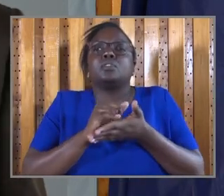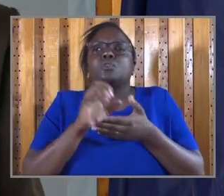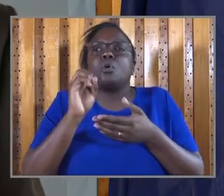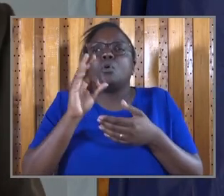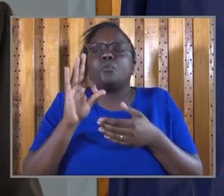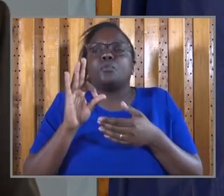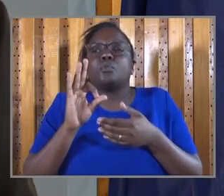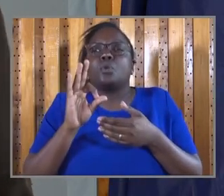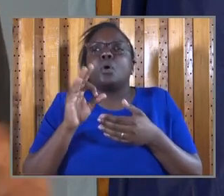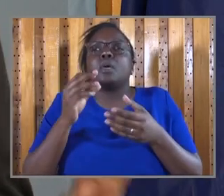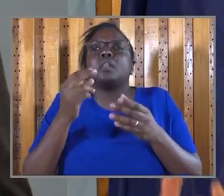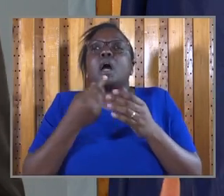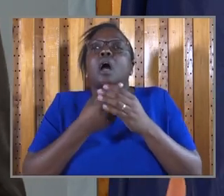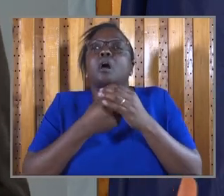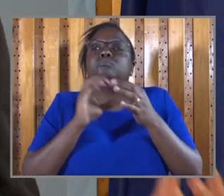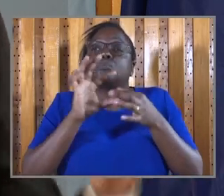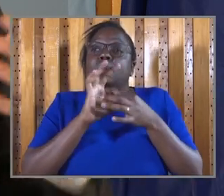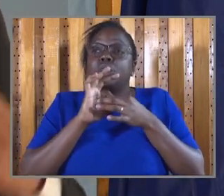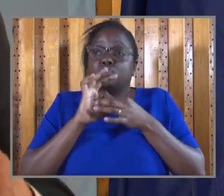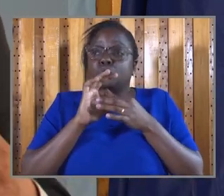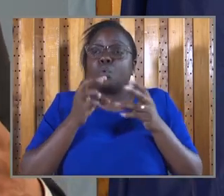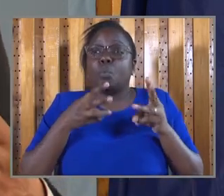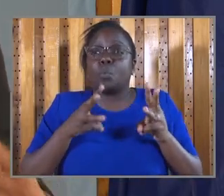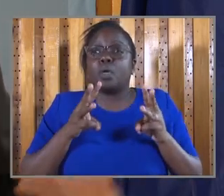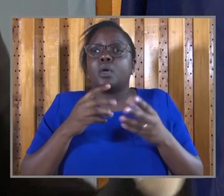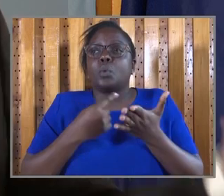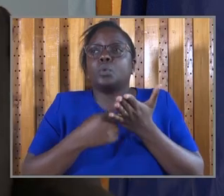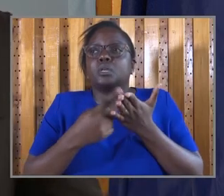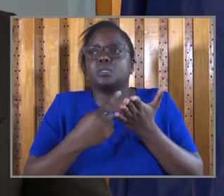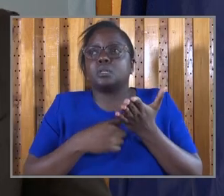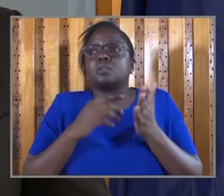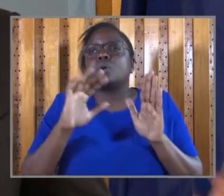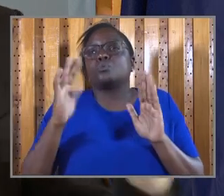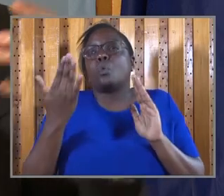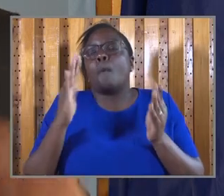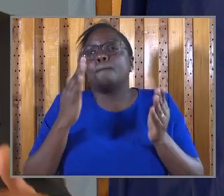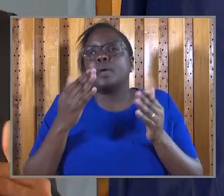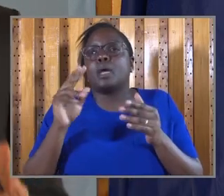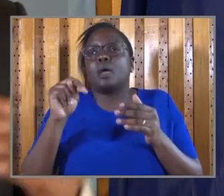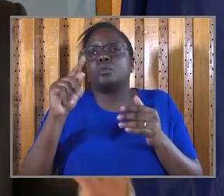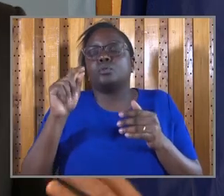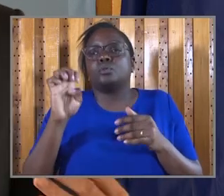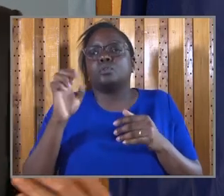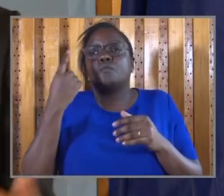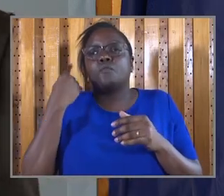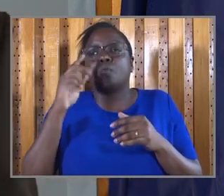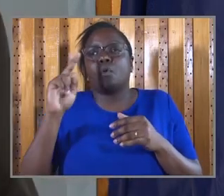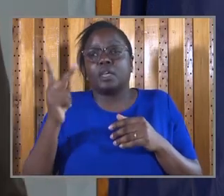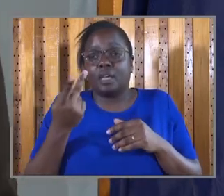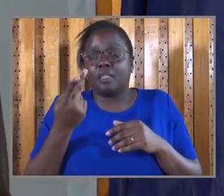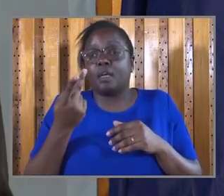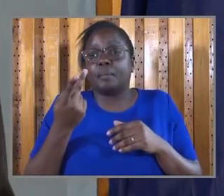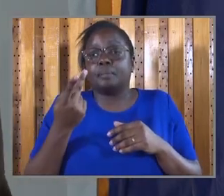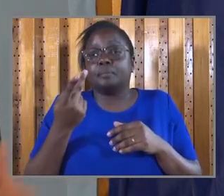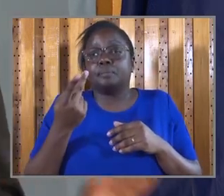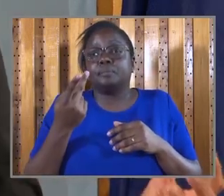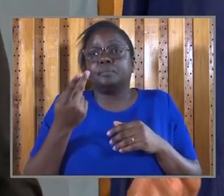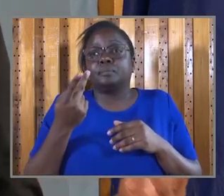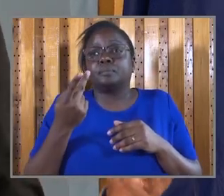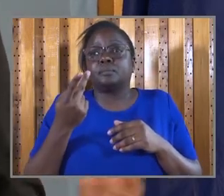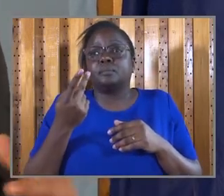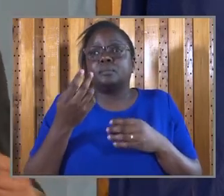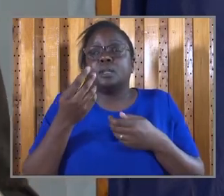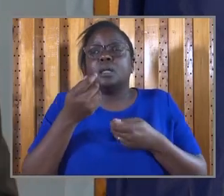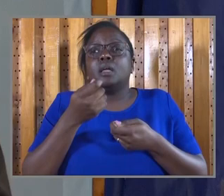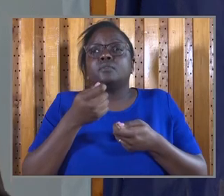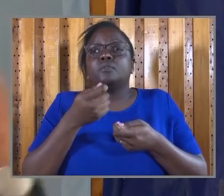willing. We were discussing how to compare notes and learn from Kenya's ideas of a trade